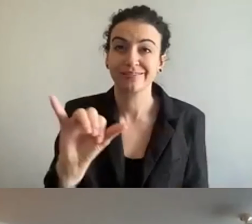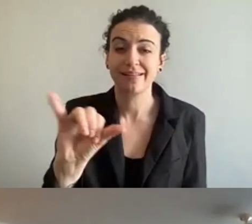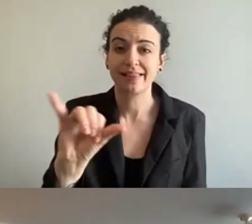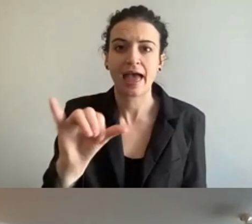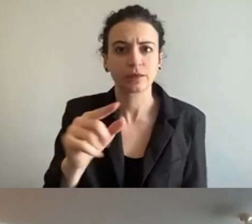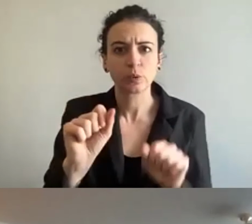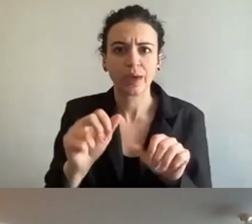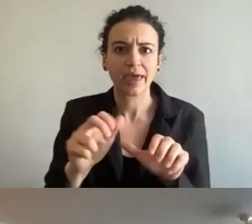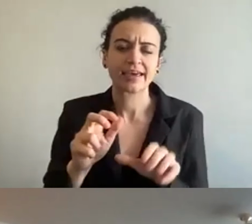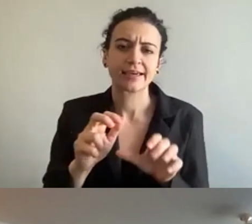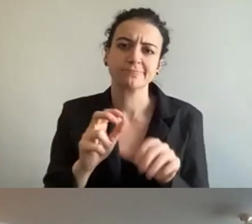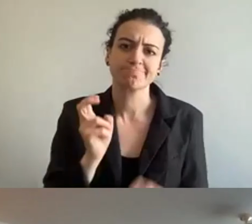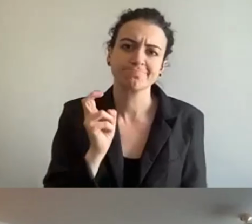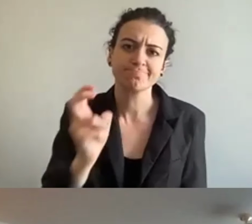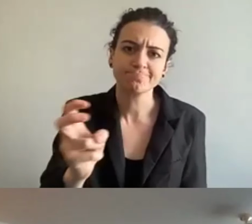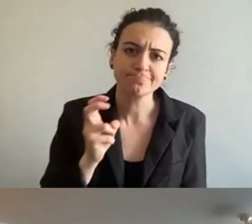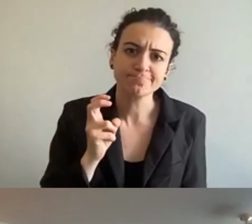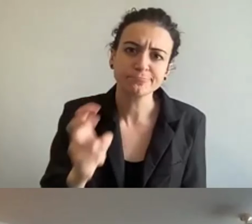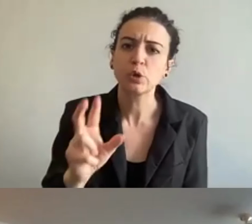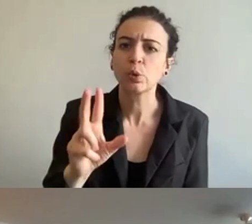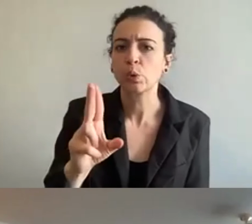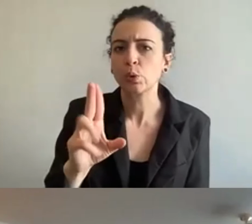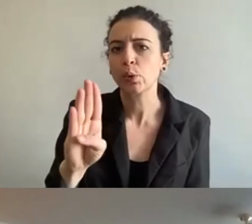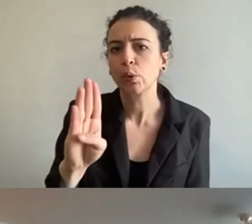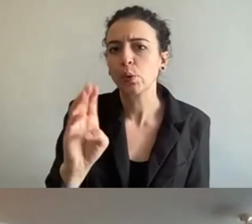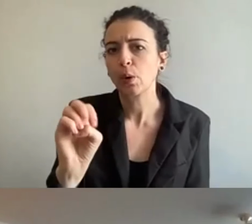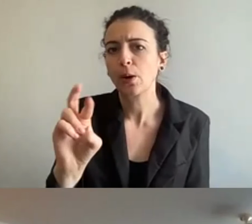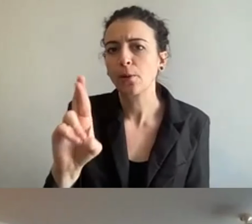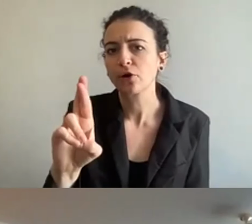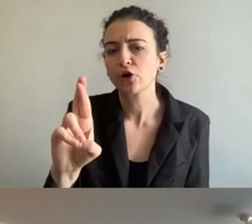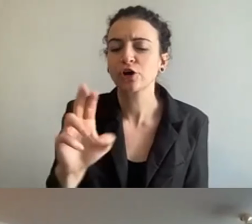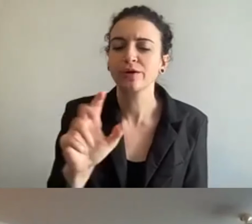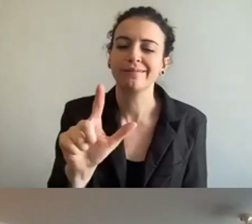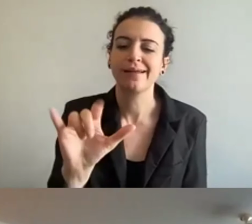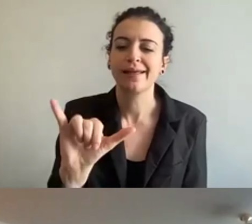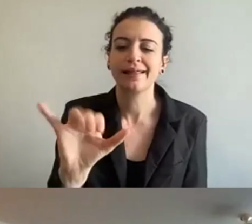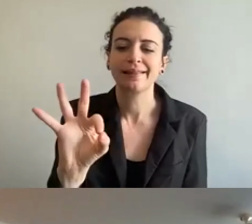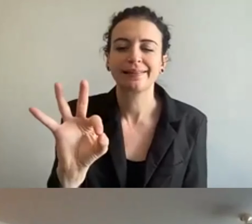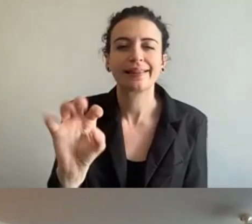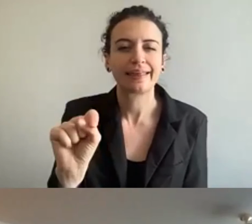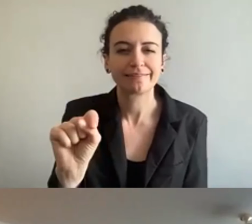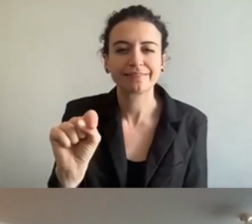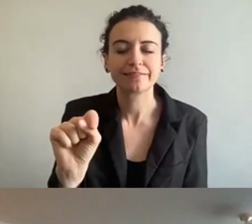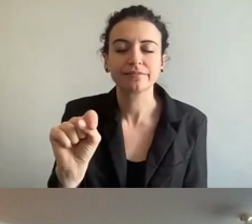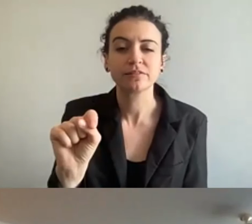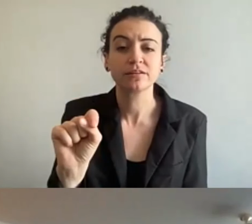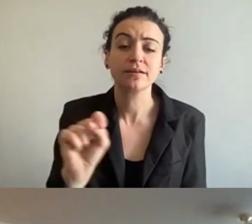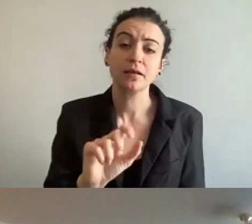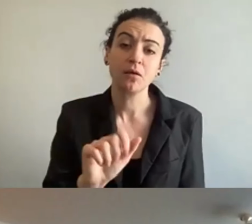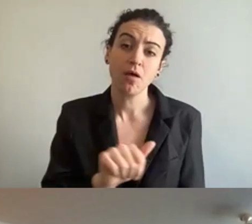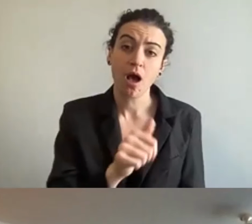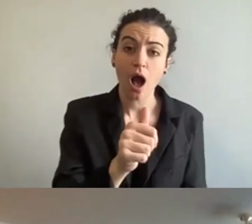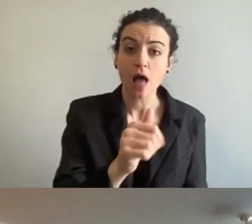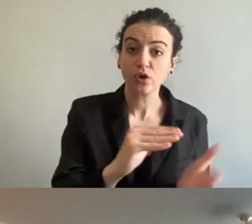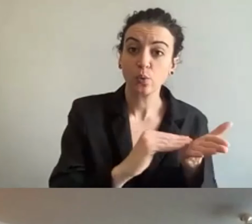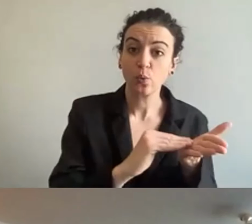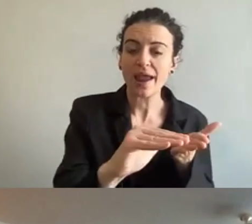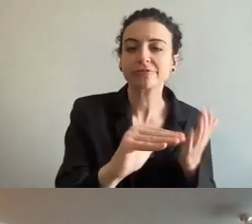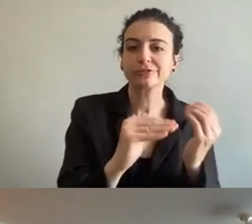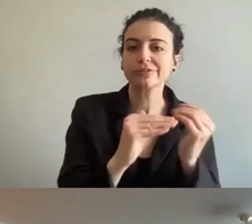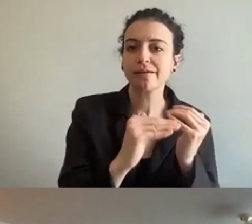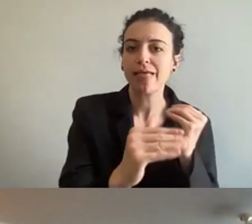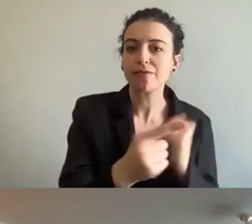Uber and Lyft, and then on the other ones, like the level 1 and the IO, you're not